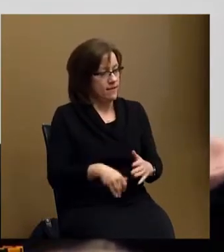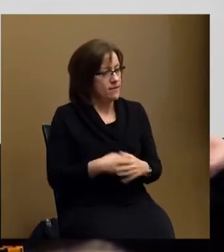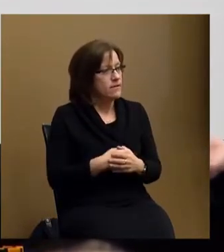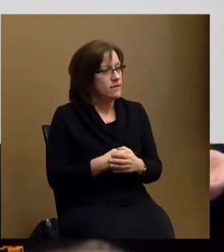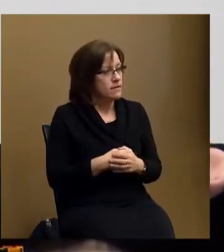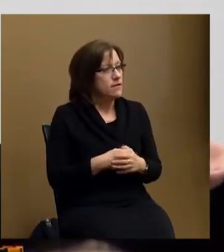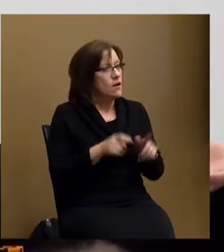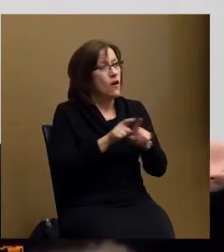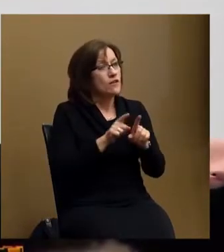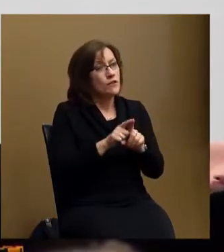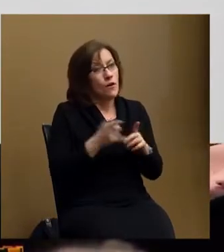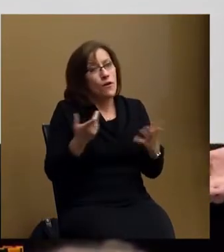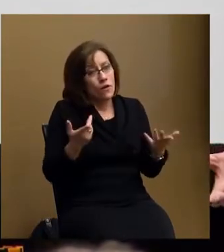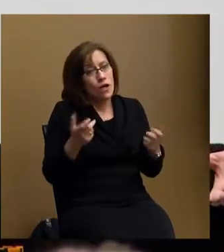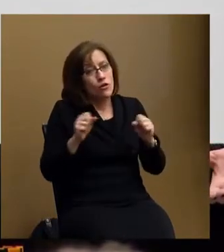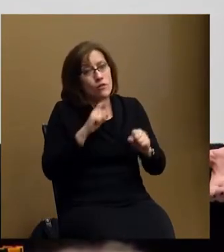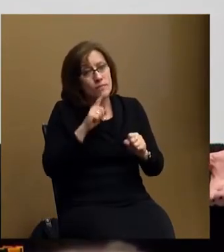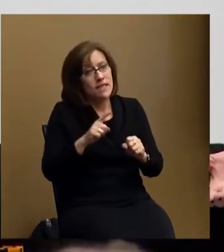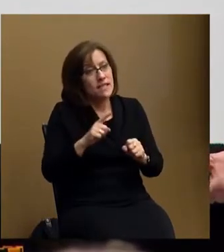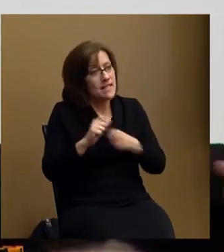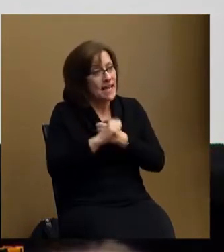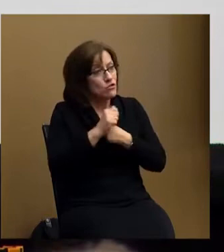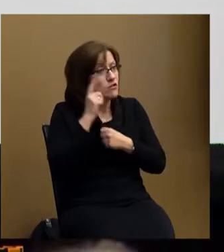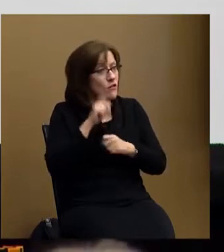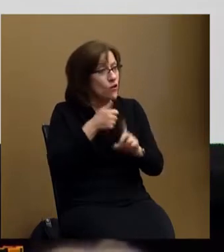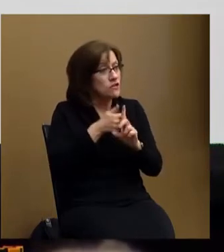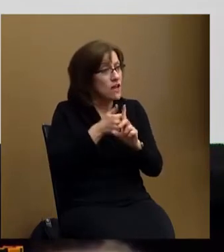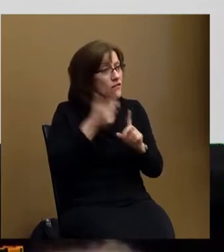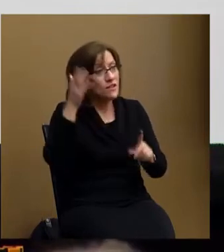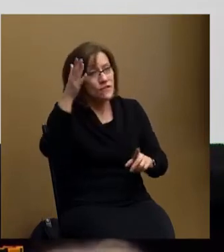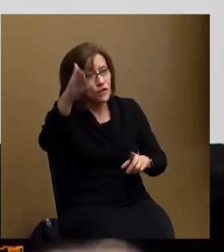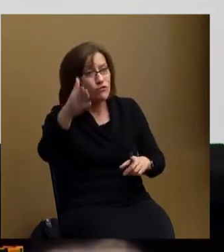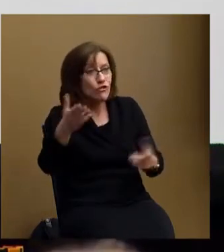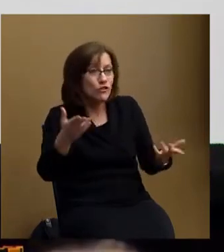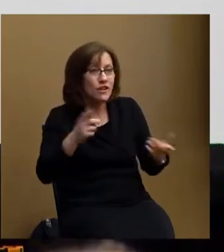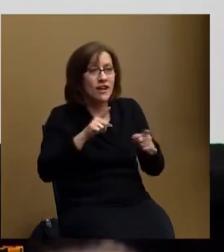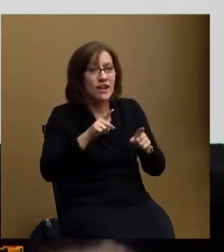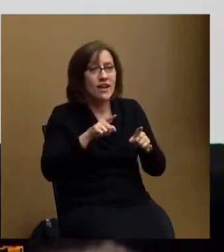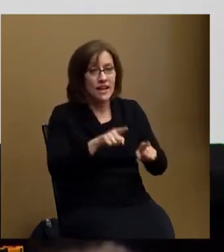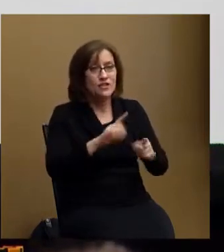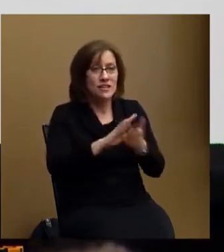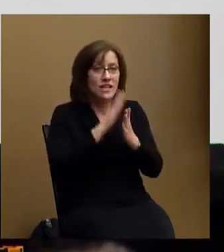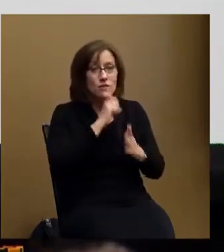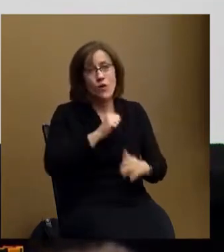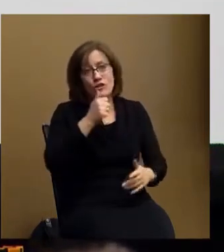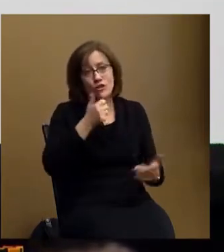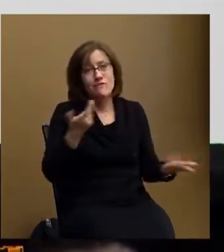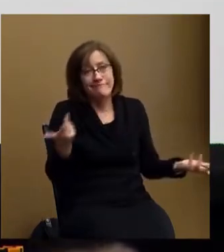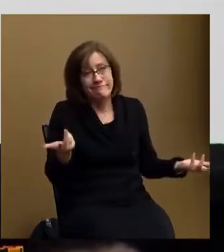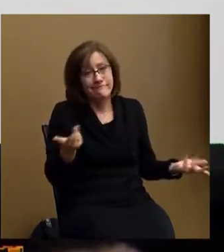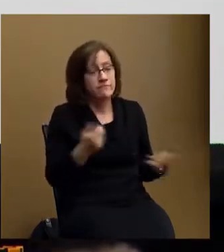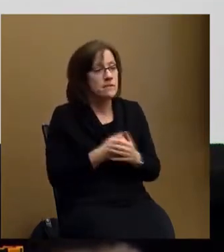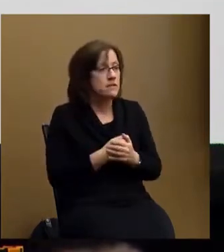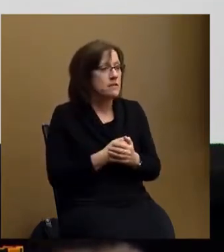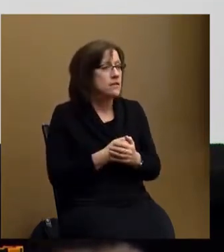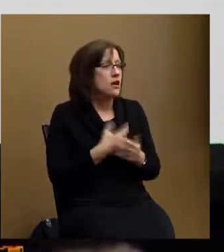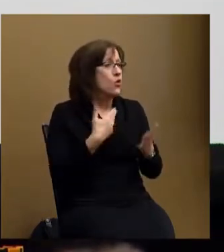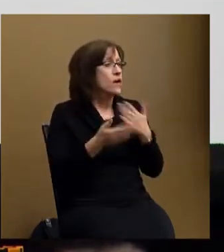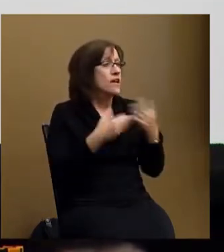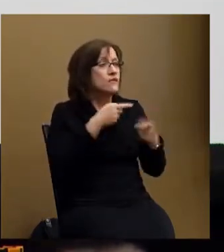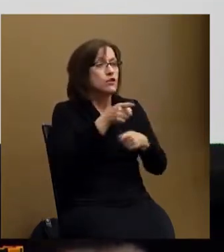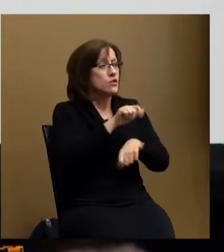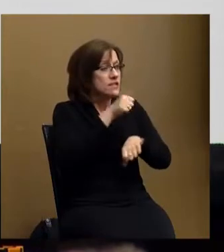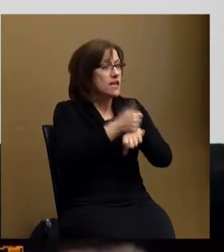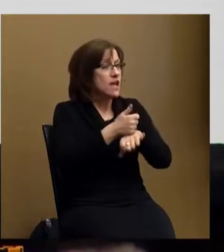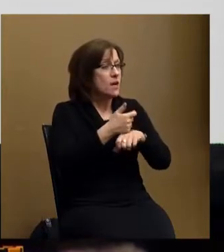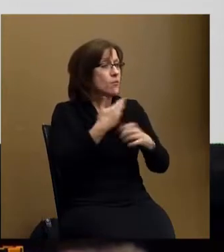her in danger in the future, obviously, as she gets older. So I'd like to say that anything that you put in place, and we